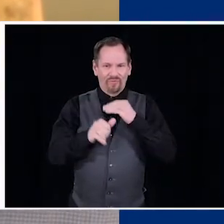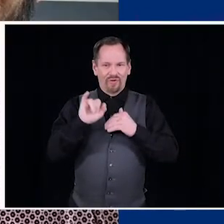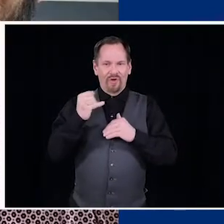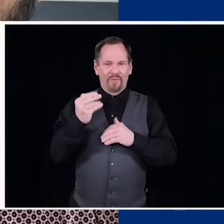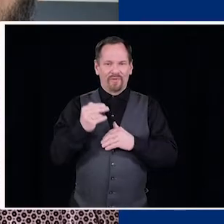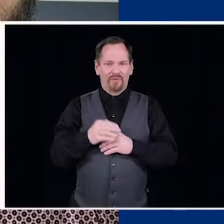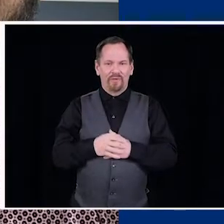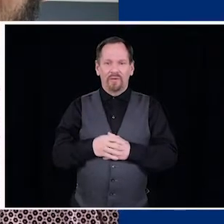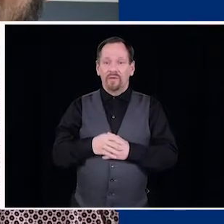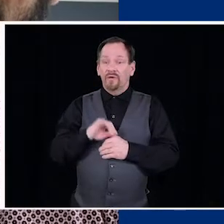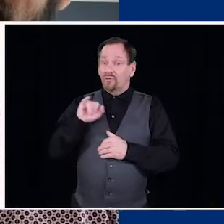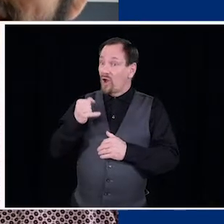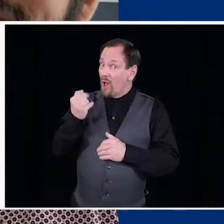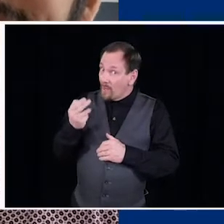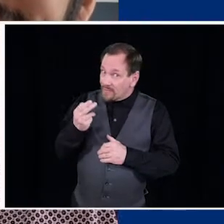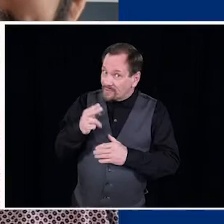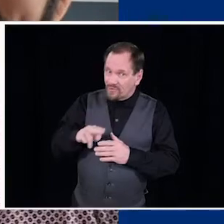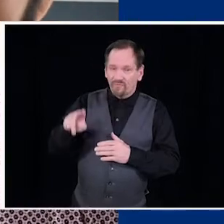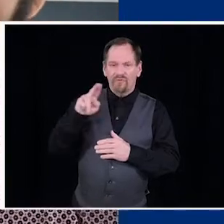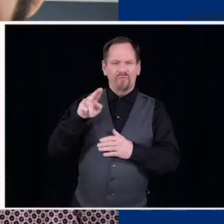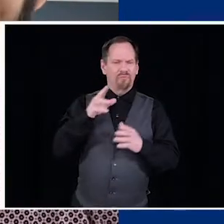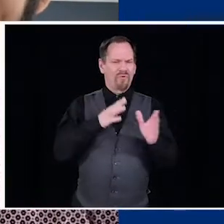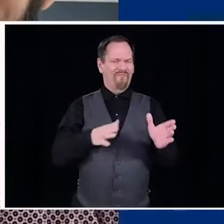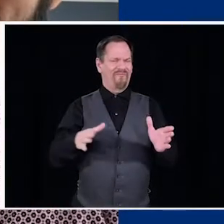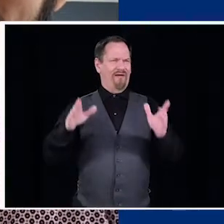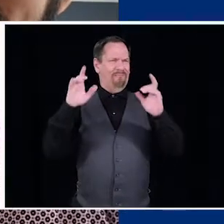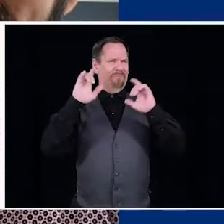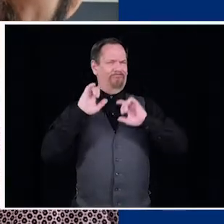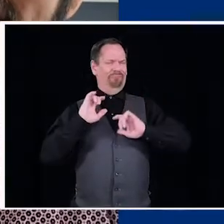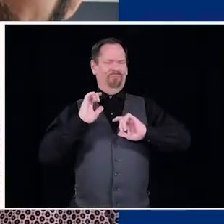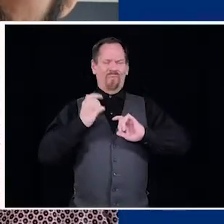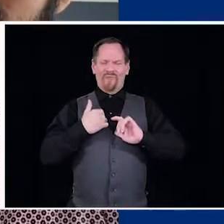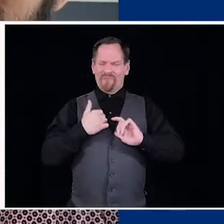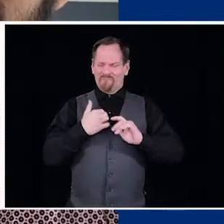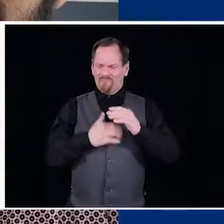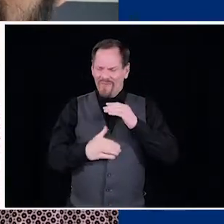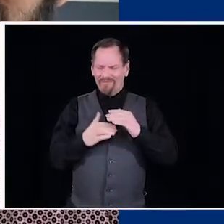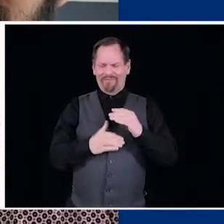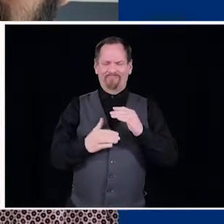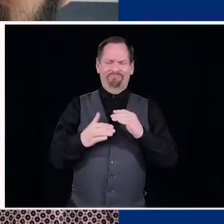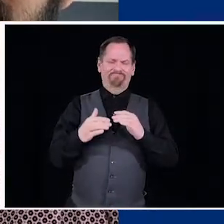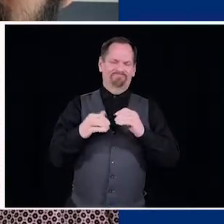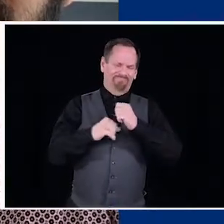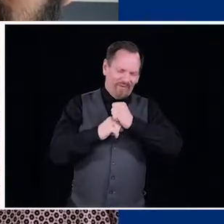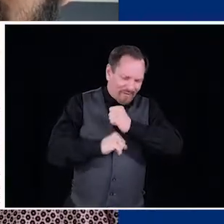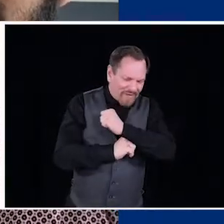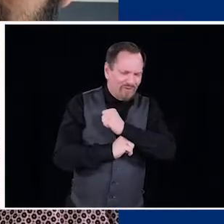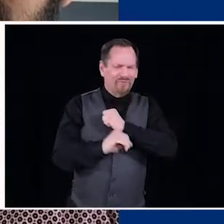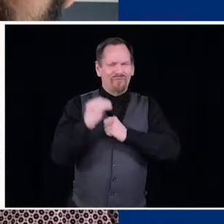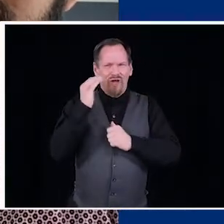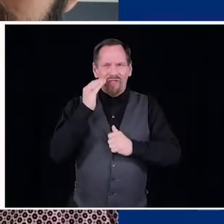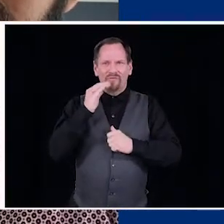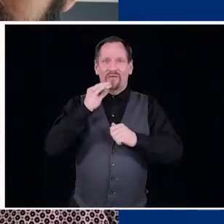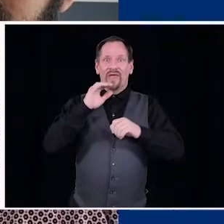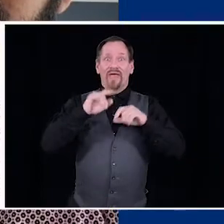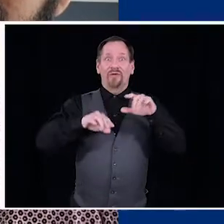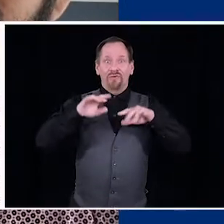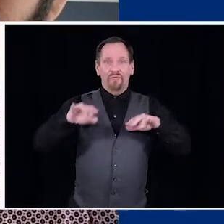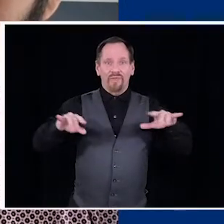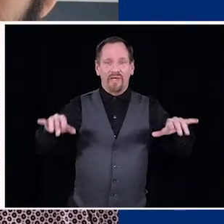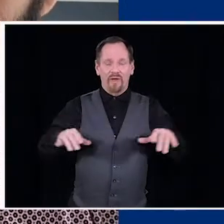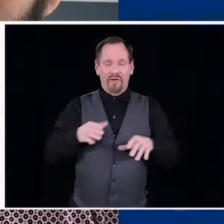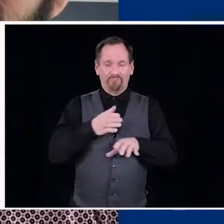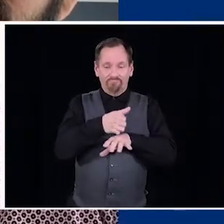Hopkins. Johns Hopkins University has provided me with the essential and fundamental knowledge in